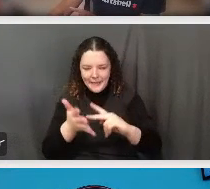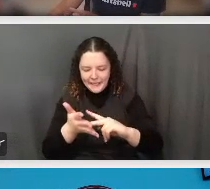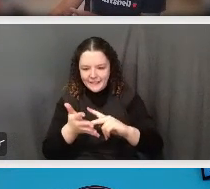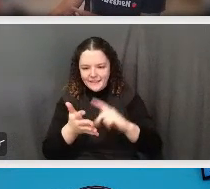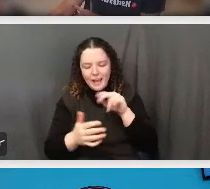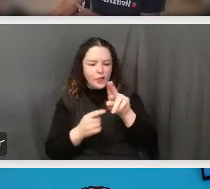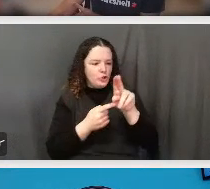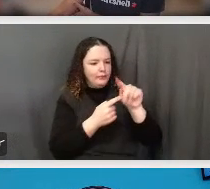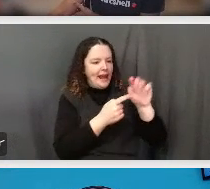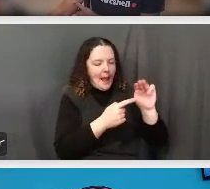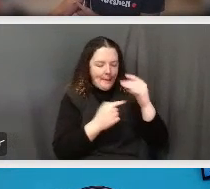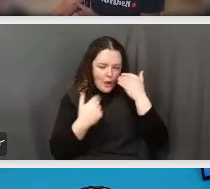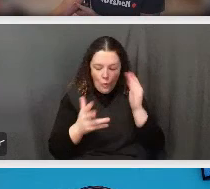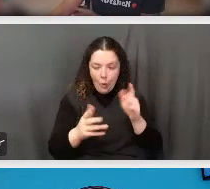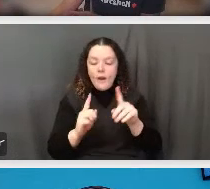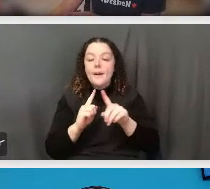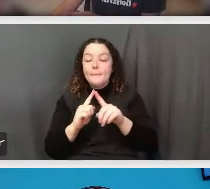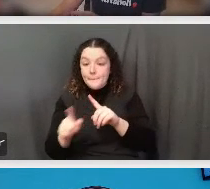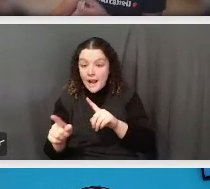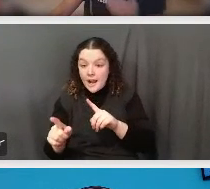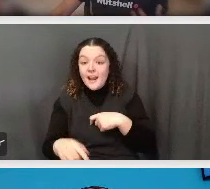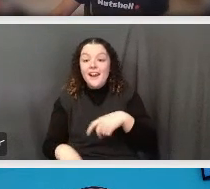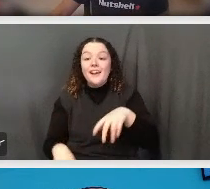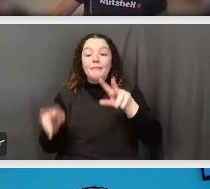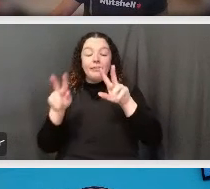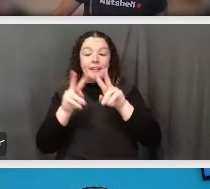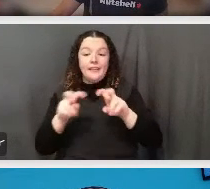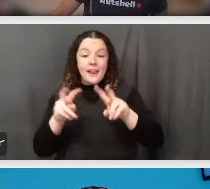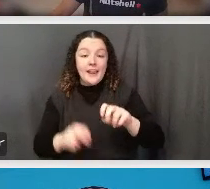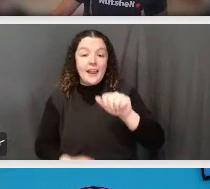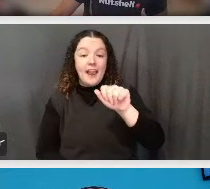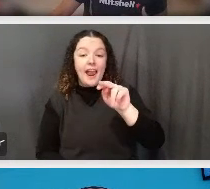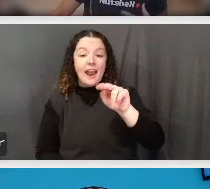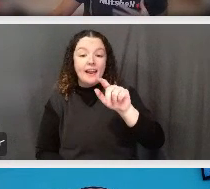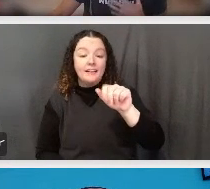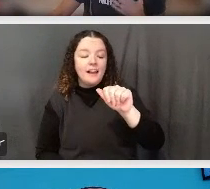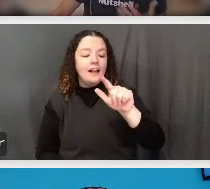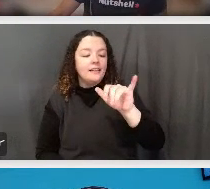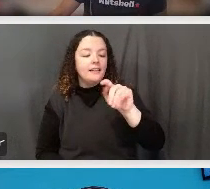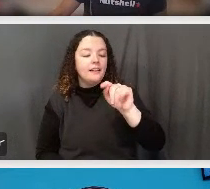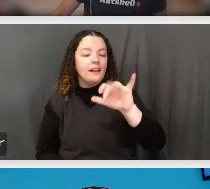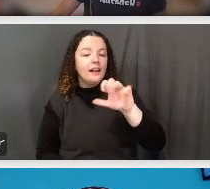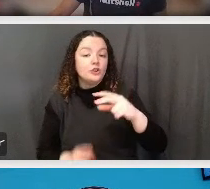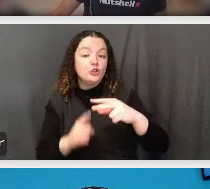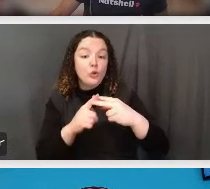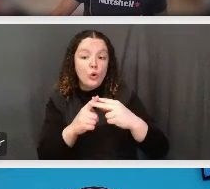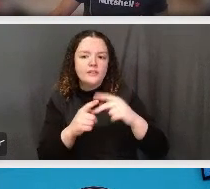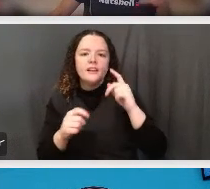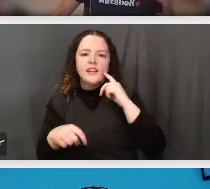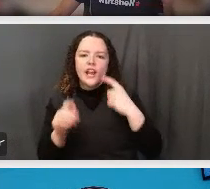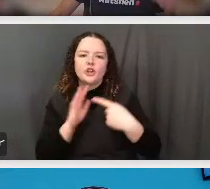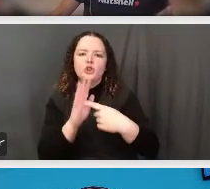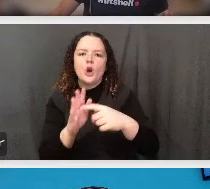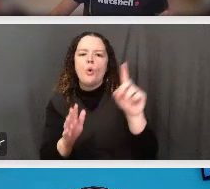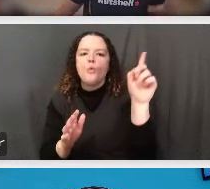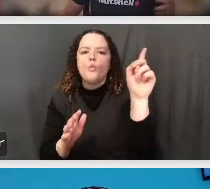basically, it allows analytics tools to track where your traffic is coming from. So if you use a tool like Google